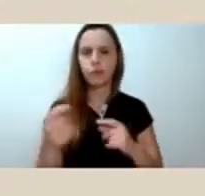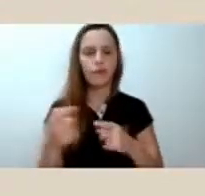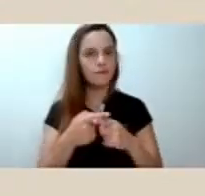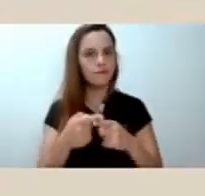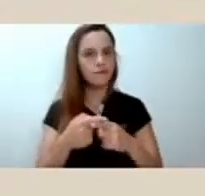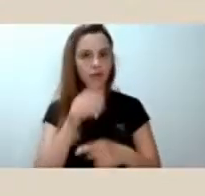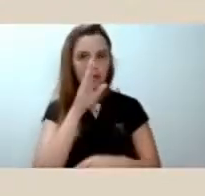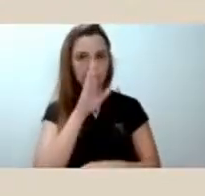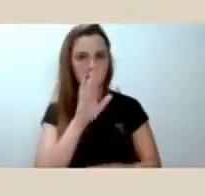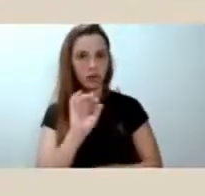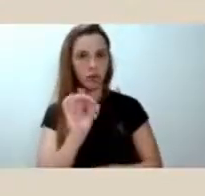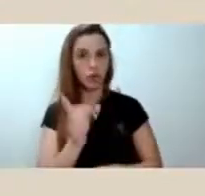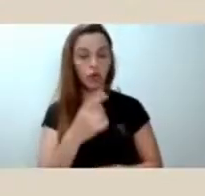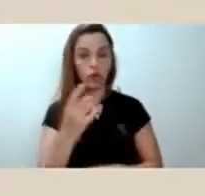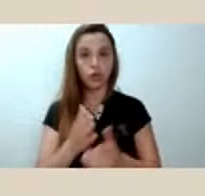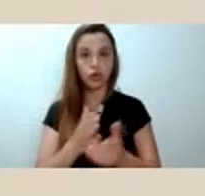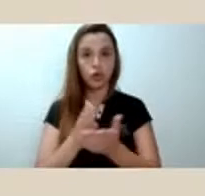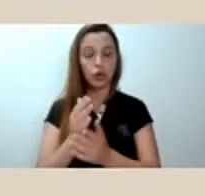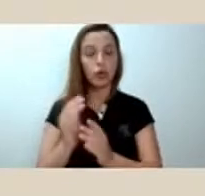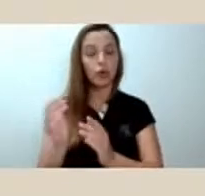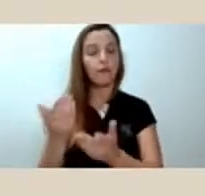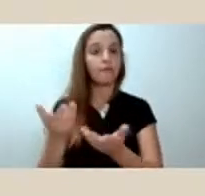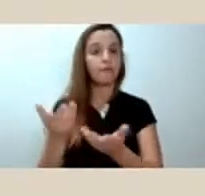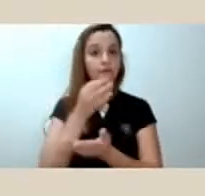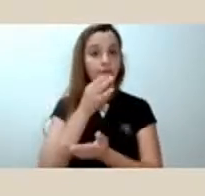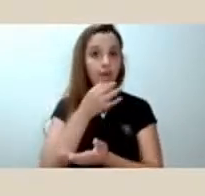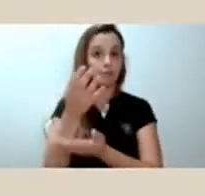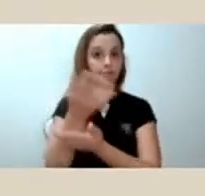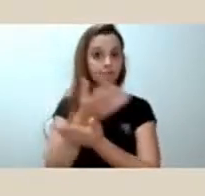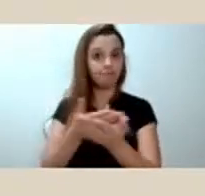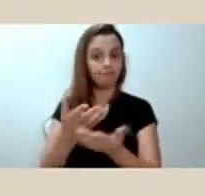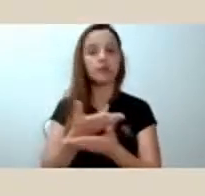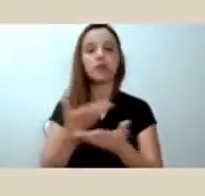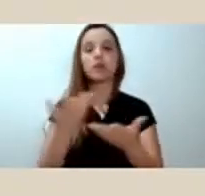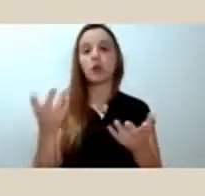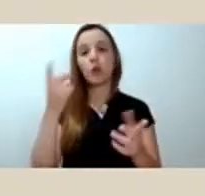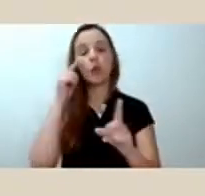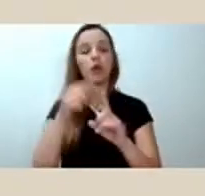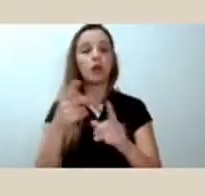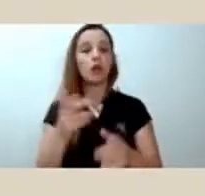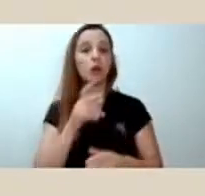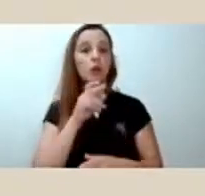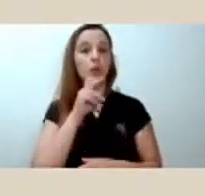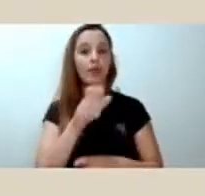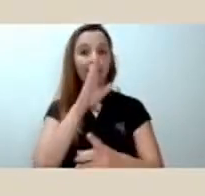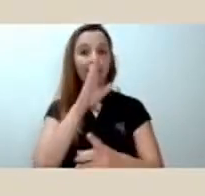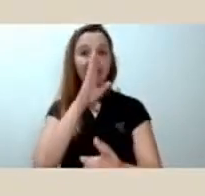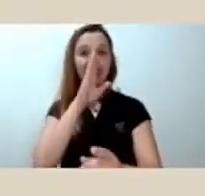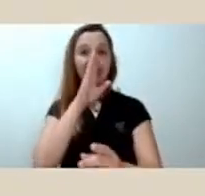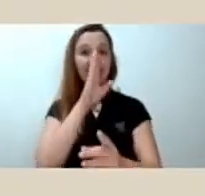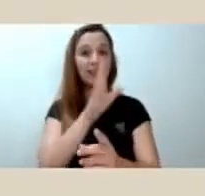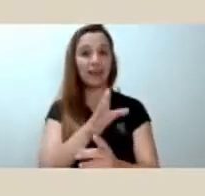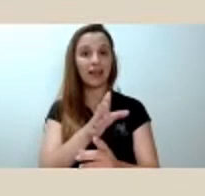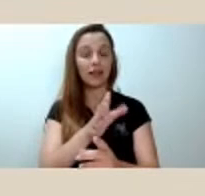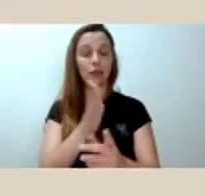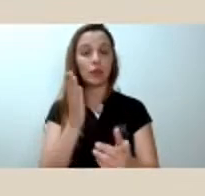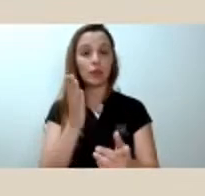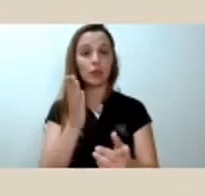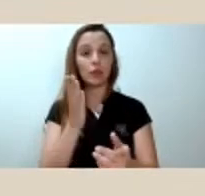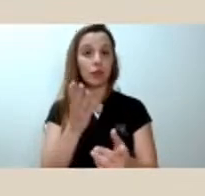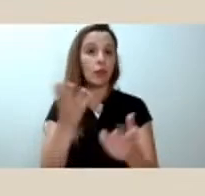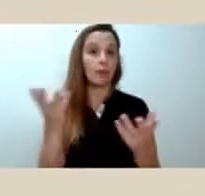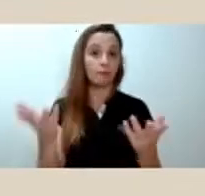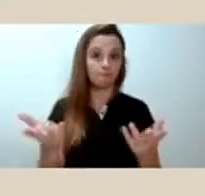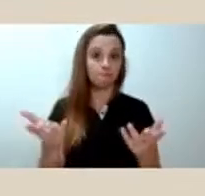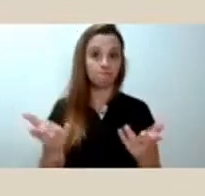a conversar entre nós, não é? Então, para responder diretamente né, aquilo que foi dado